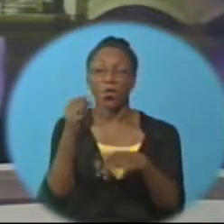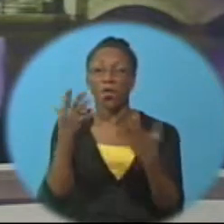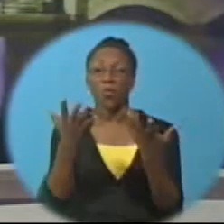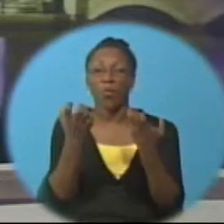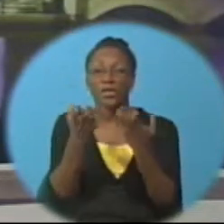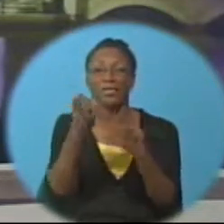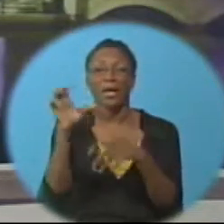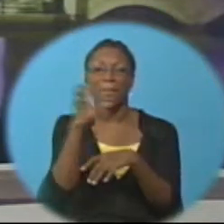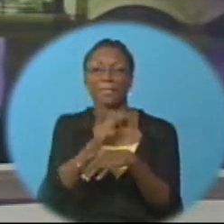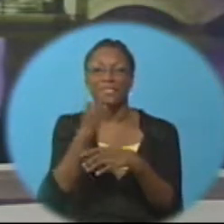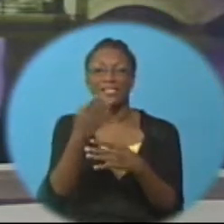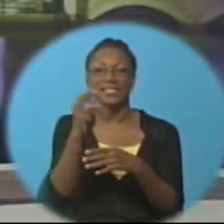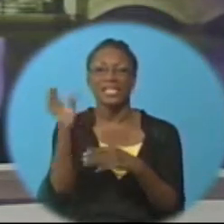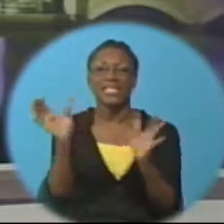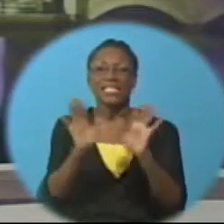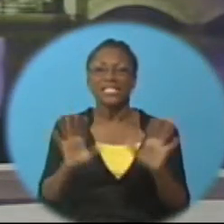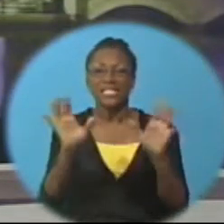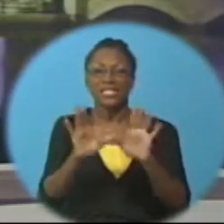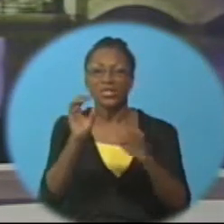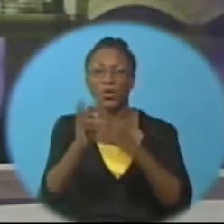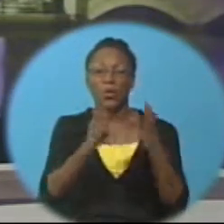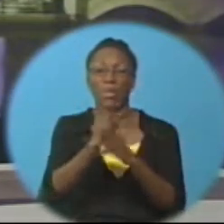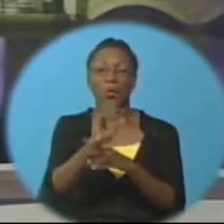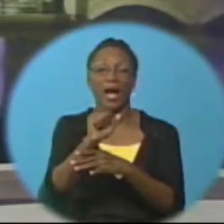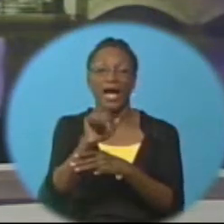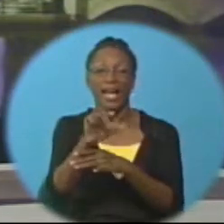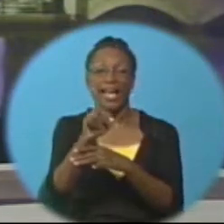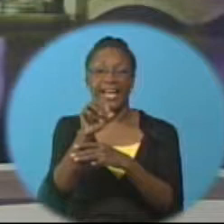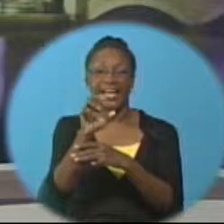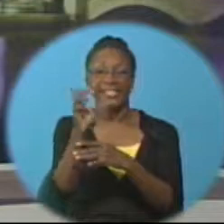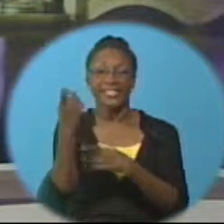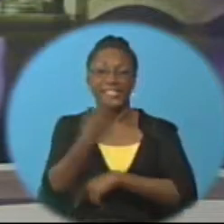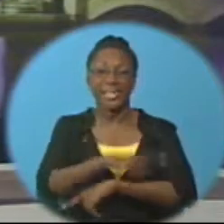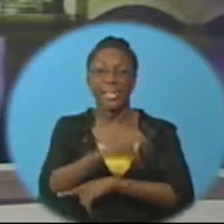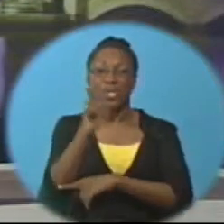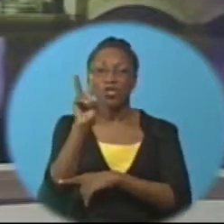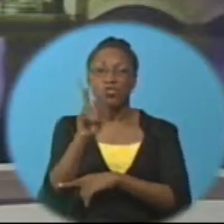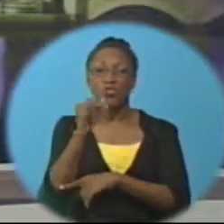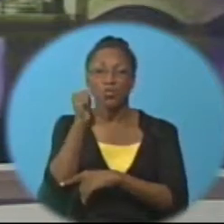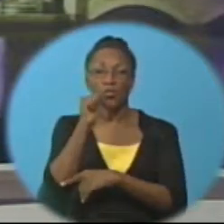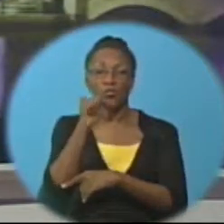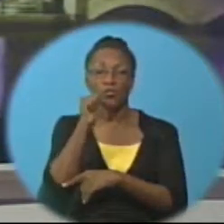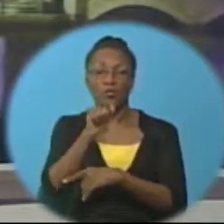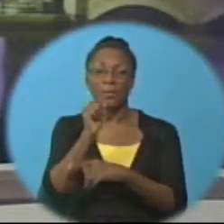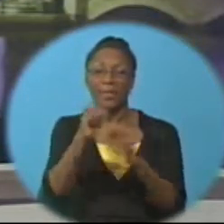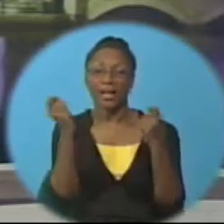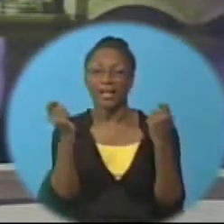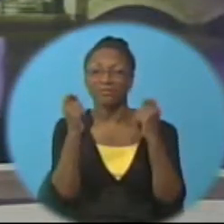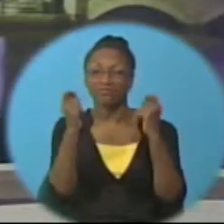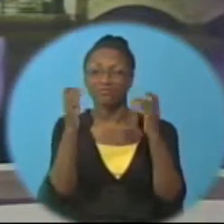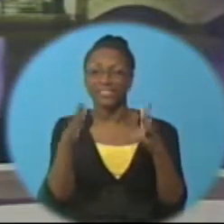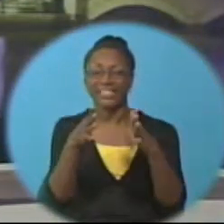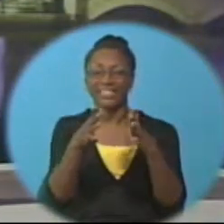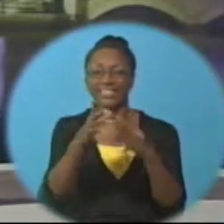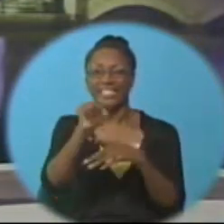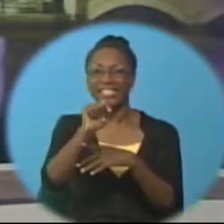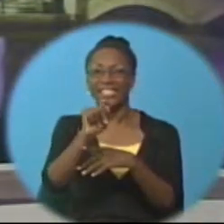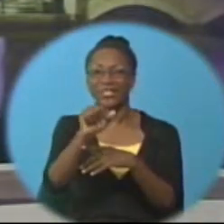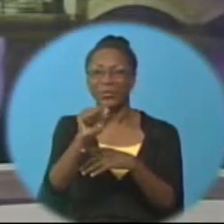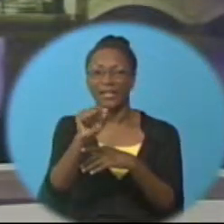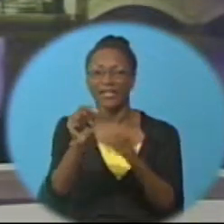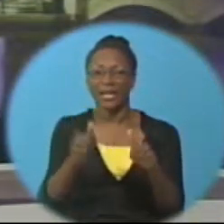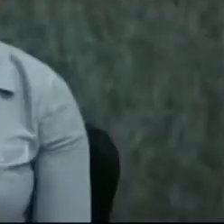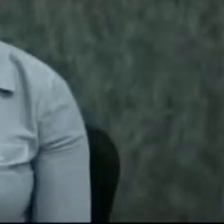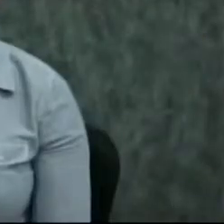Sunday, World AIDS Day, at the Polytechnic ground, 2 female celebrity teams will contest a 2020 match for a worthy